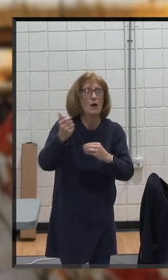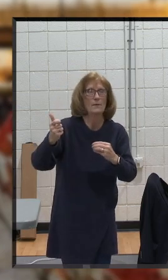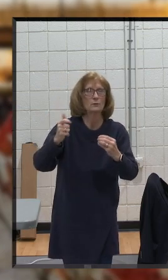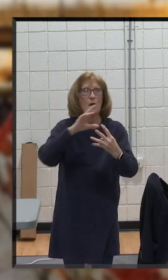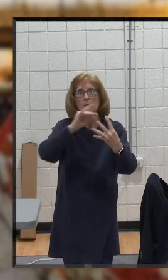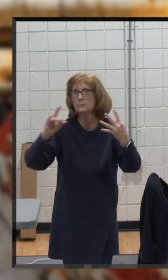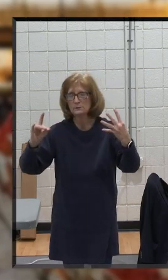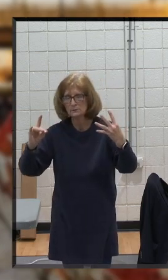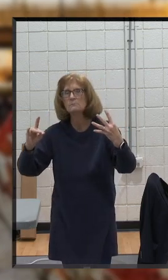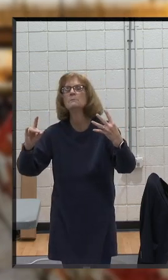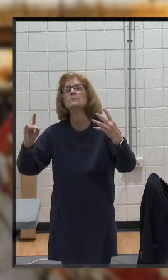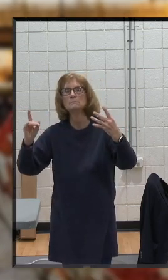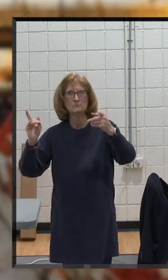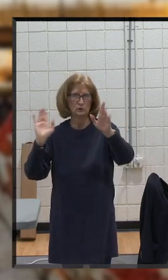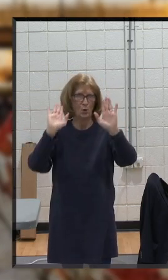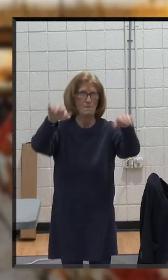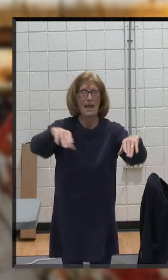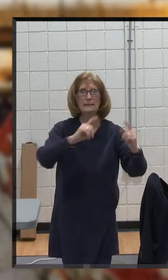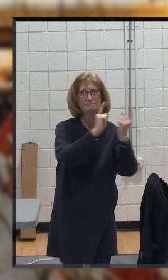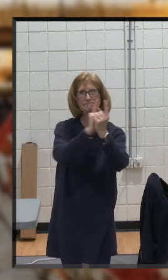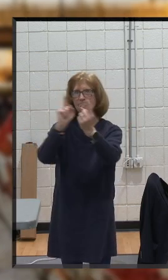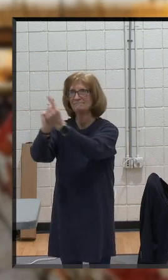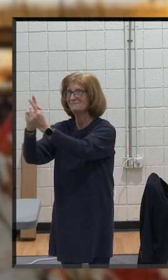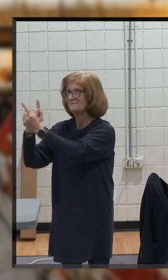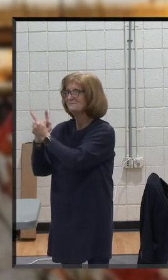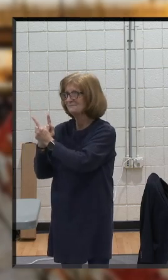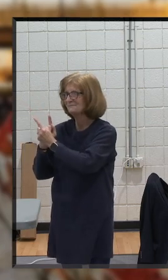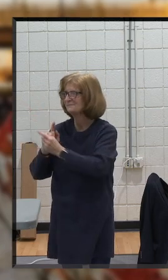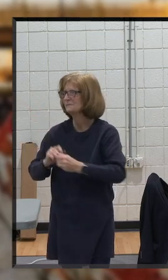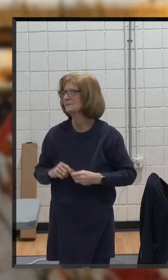to meet with them.